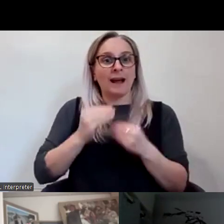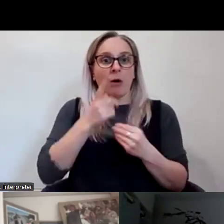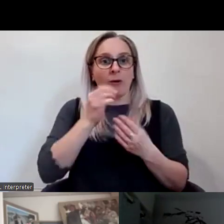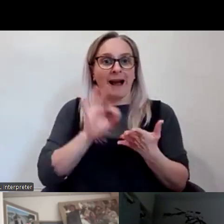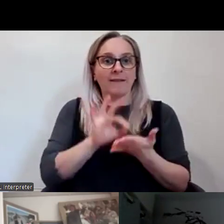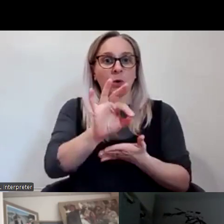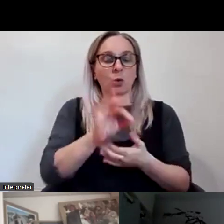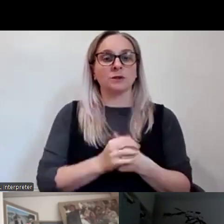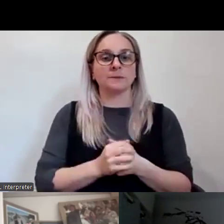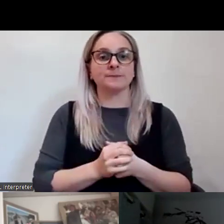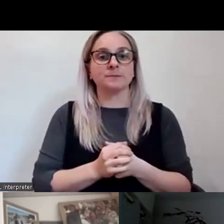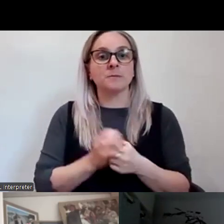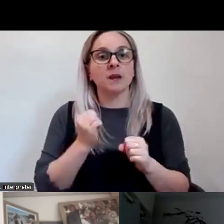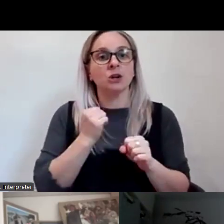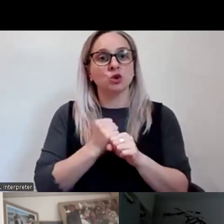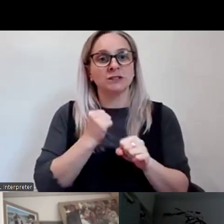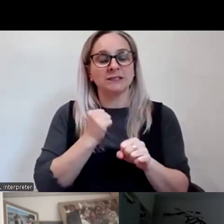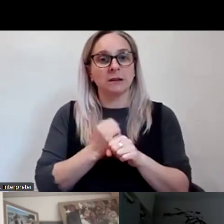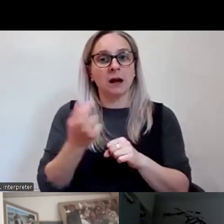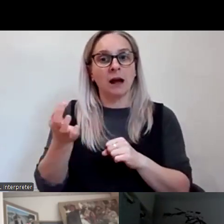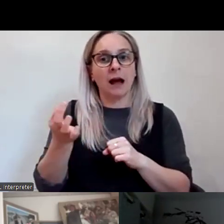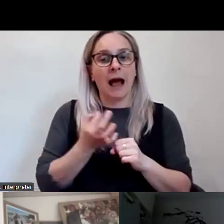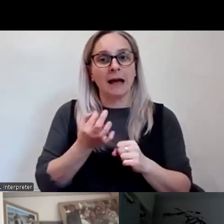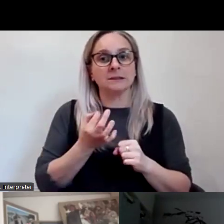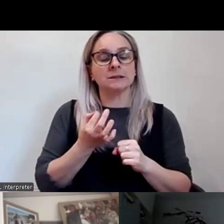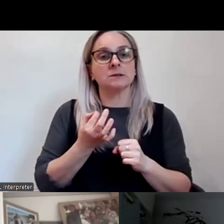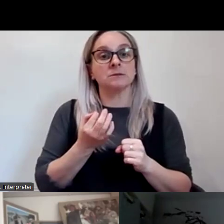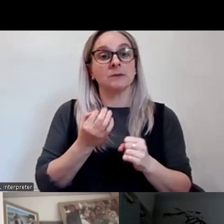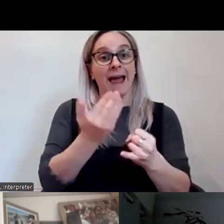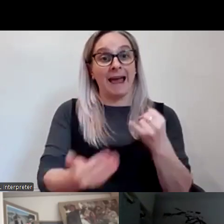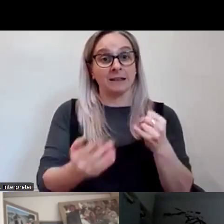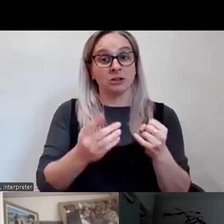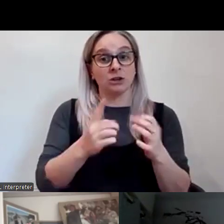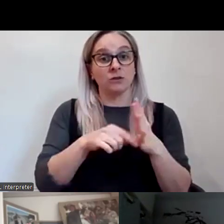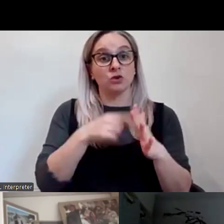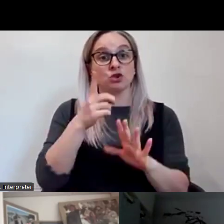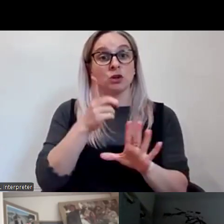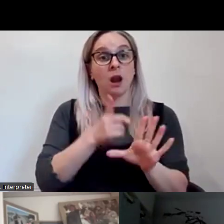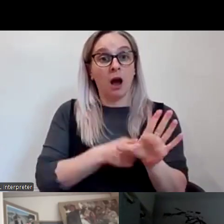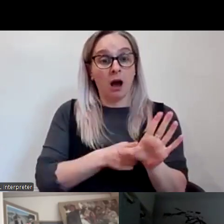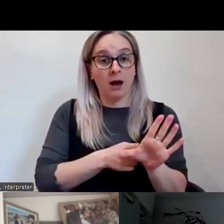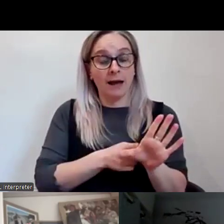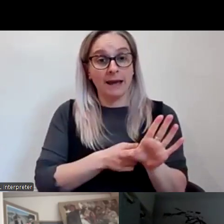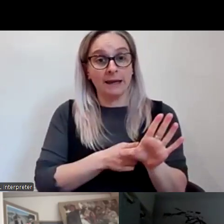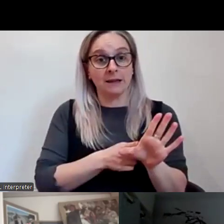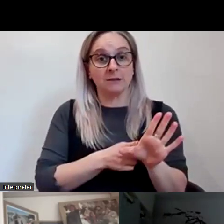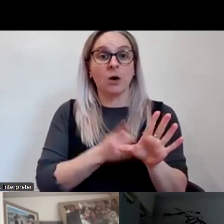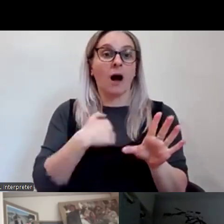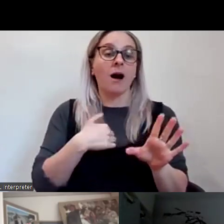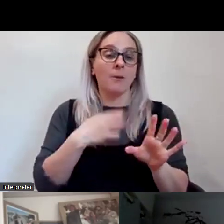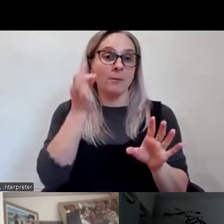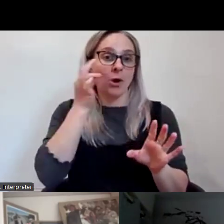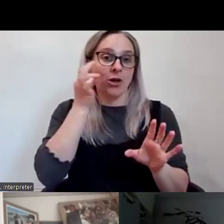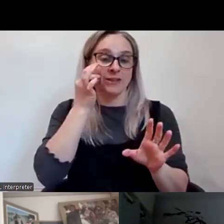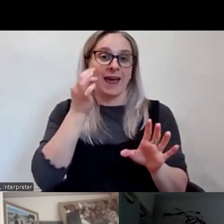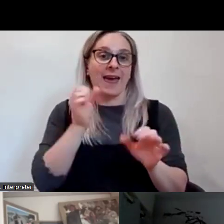Georgina has asked, I turned 35 at the end of July. Does that count, or do you need to be under 35 for the whole course